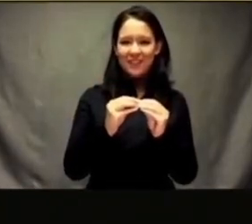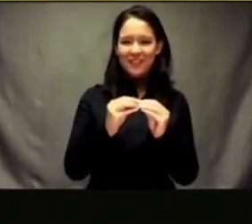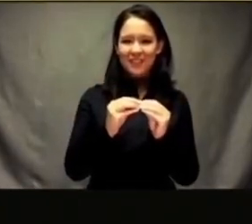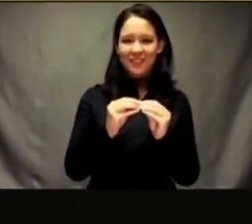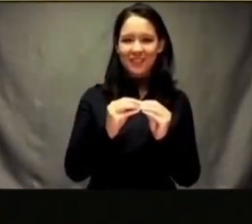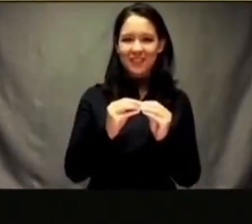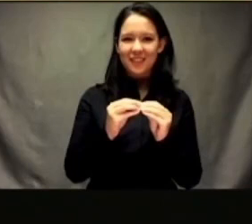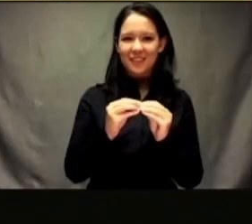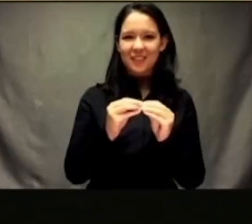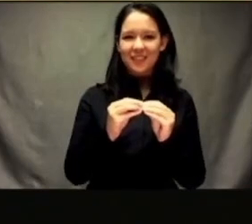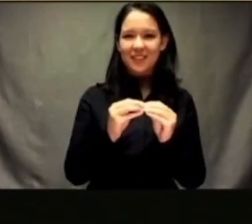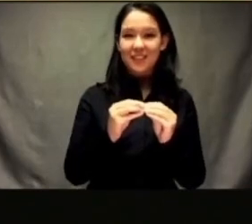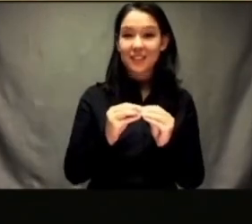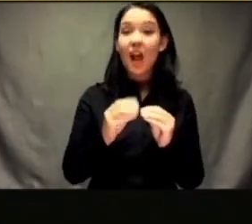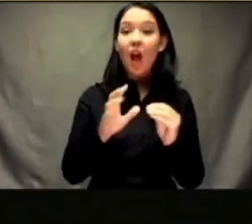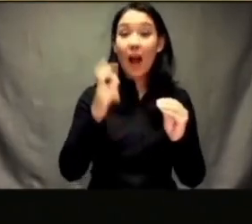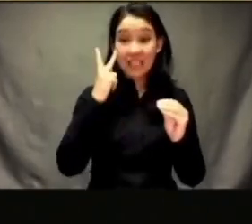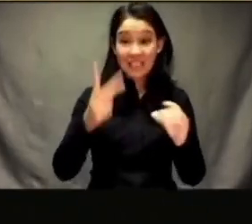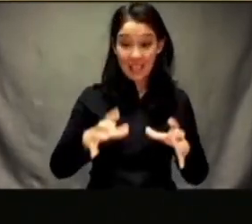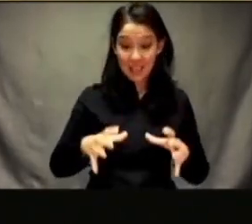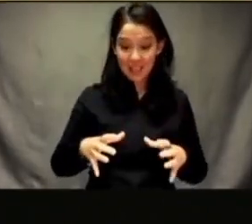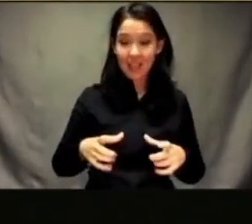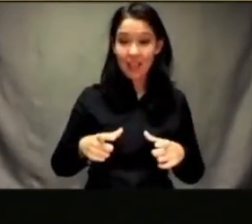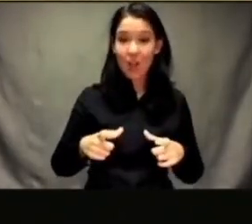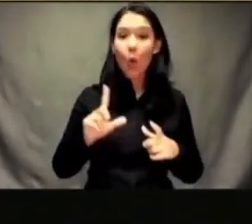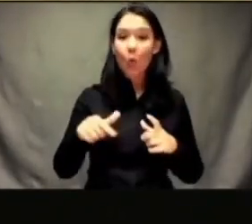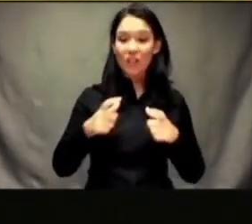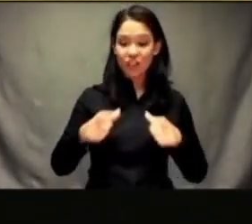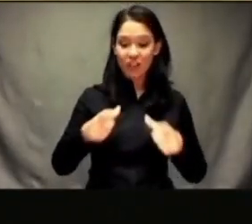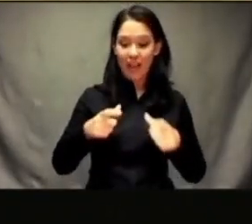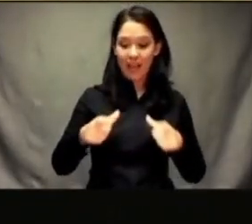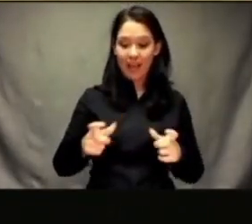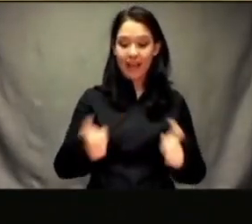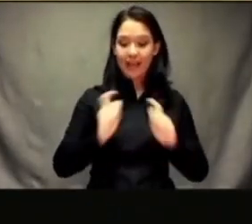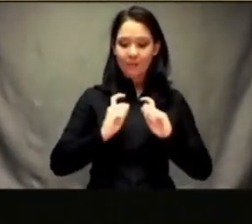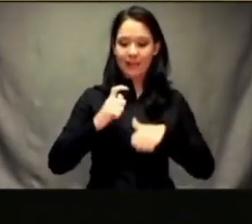I think when shaken. Oh, I see it. When shaken, it gives me that time.